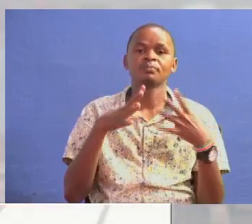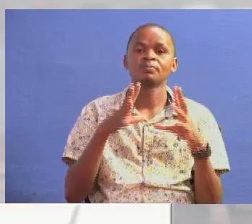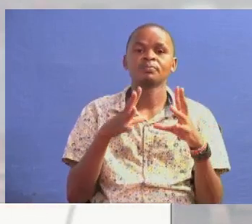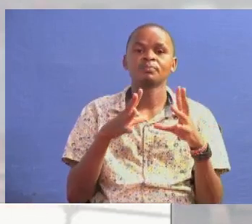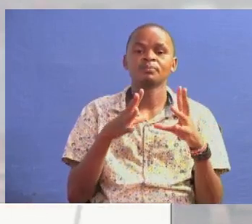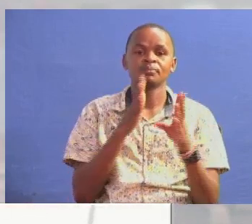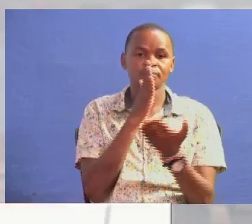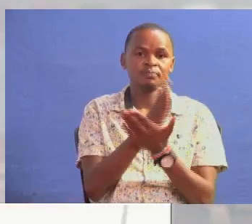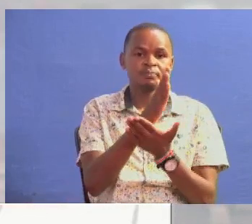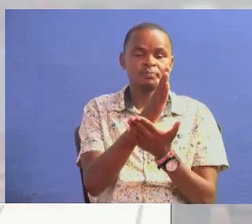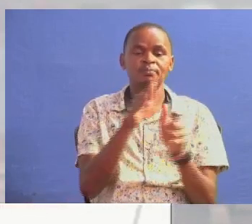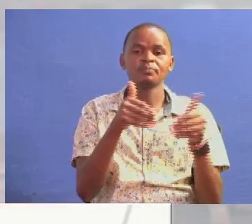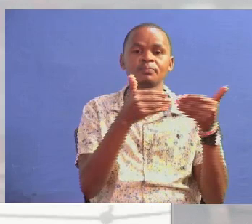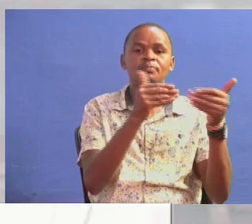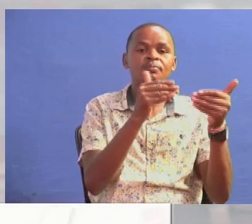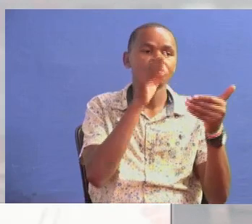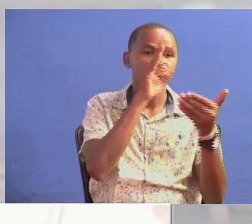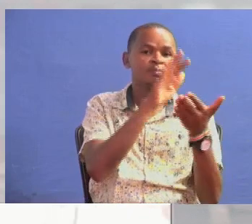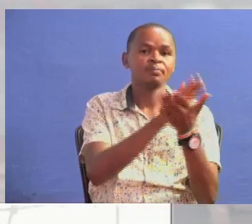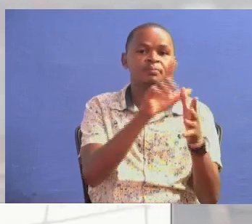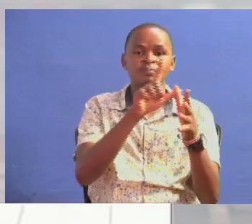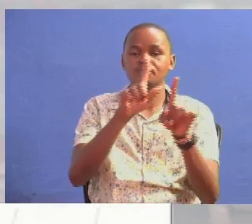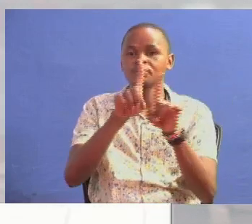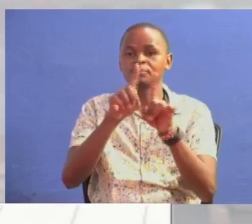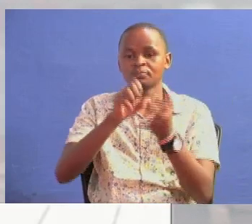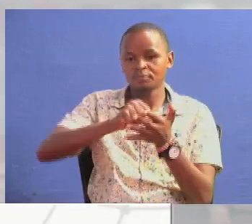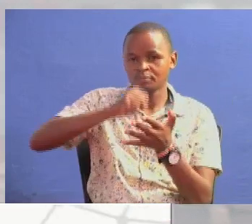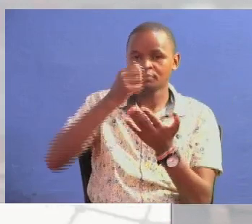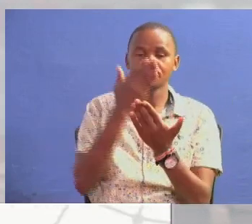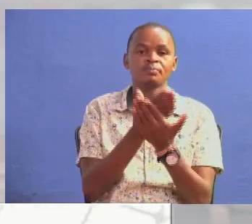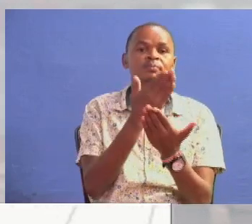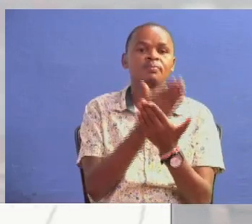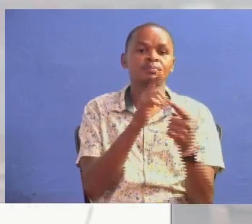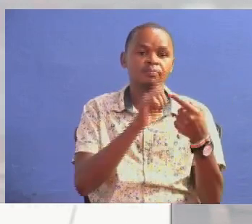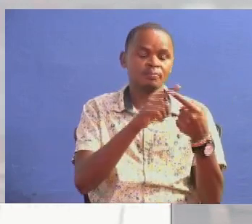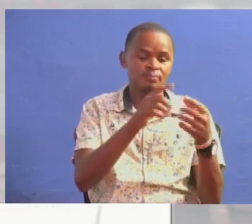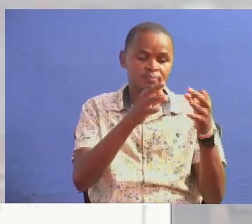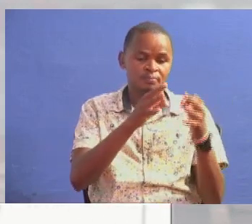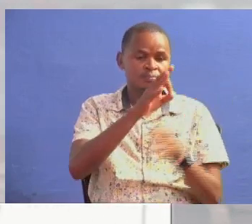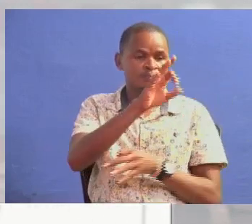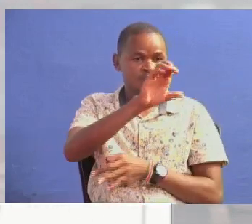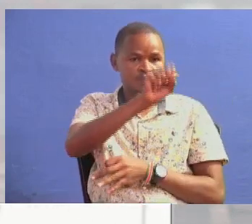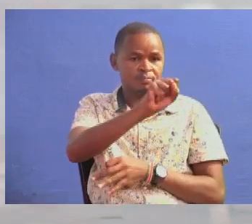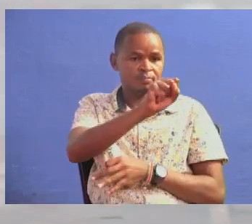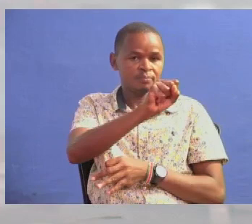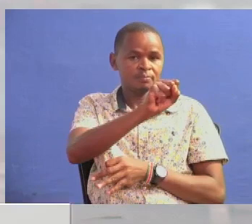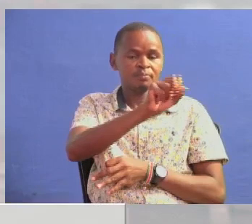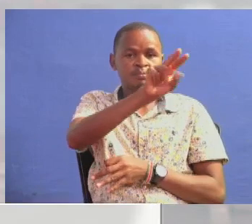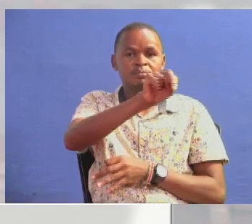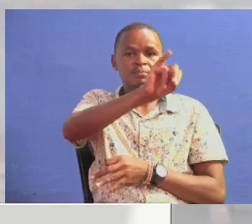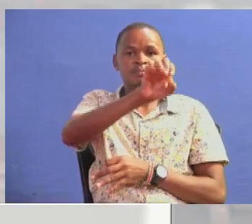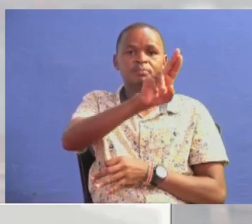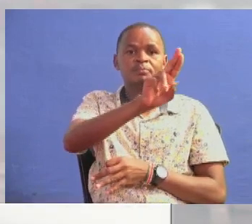to validate and give a feedback on the sector budget proposals. According to Treasury CS Njuguna Ndungu, this